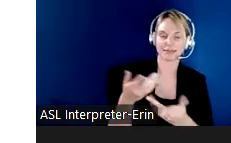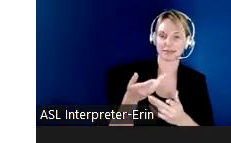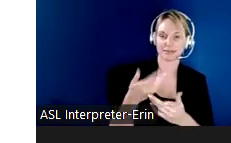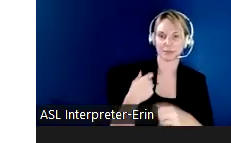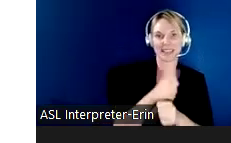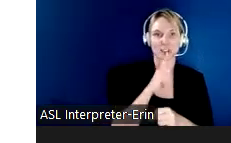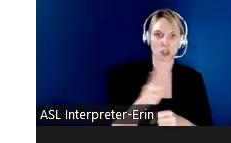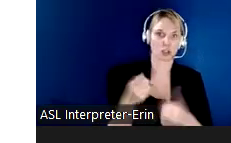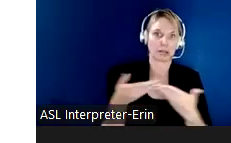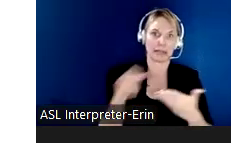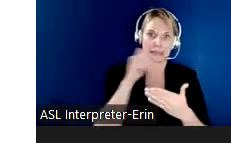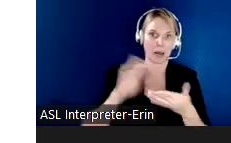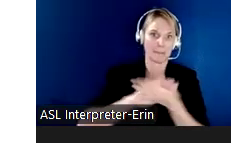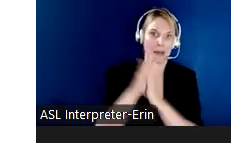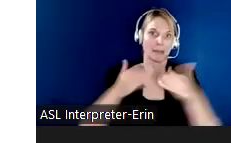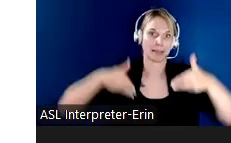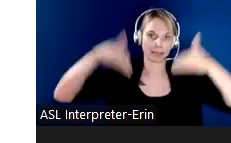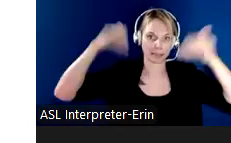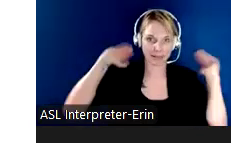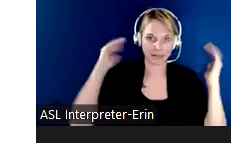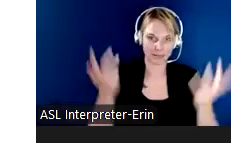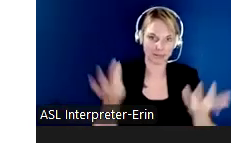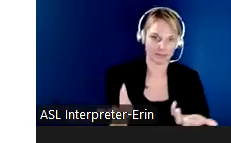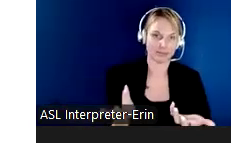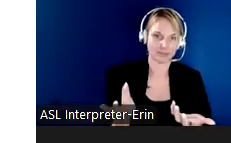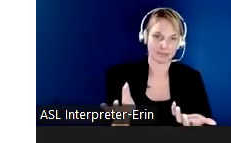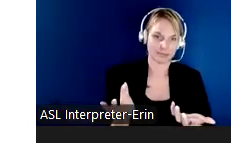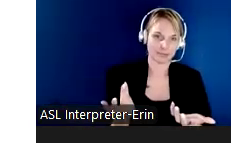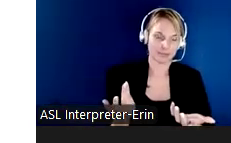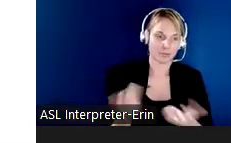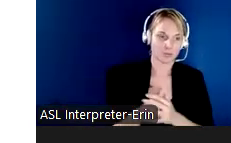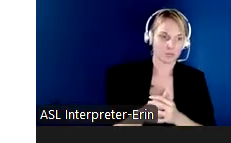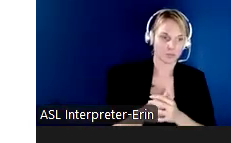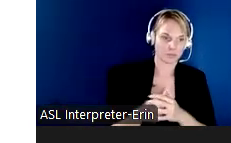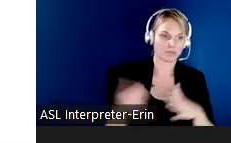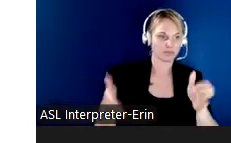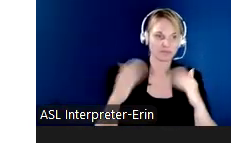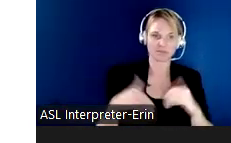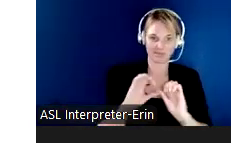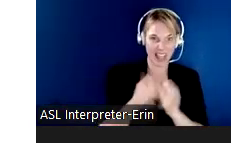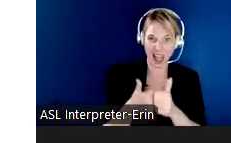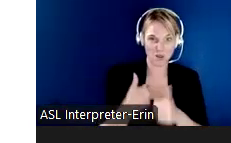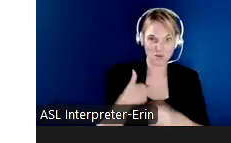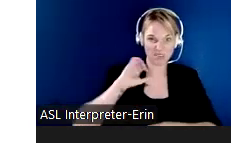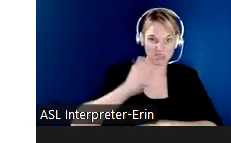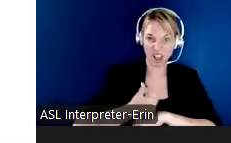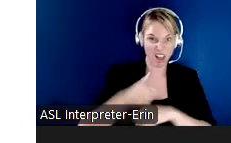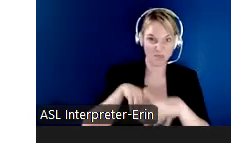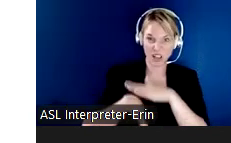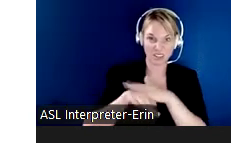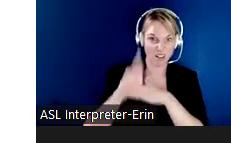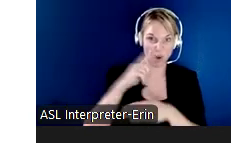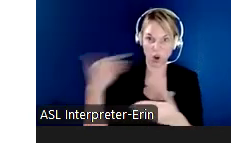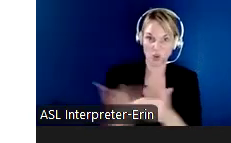too overwhelming. Um, so how do you set up access for a new user or remove